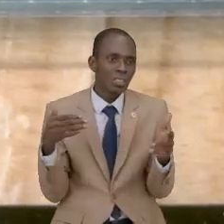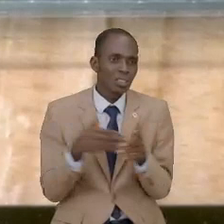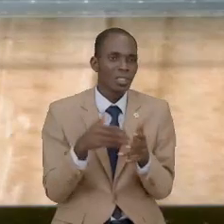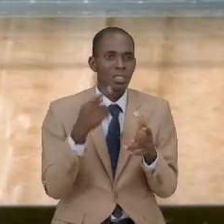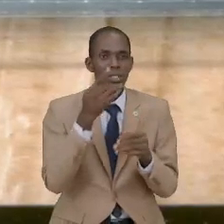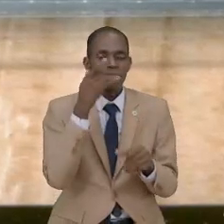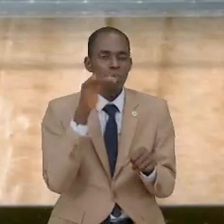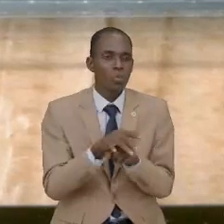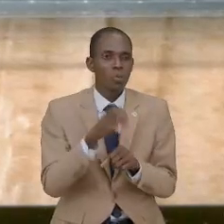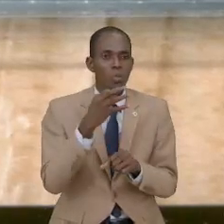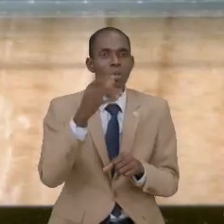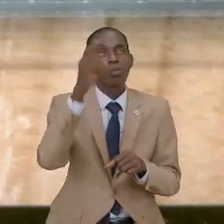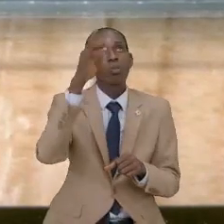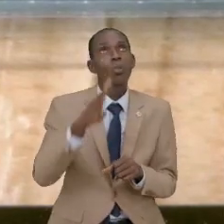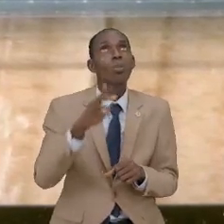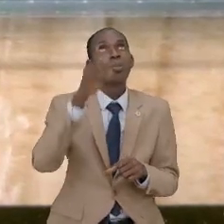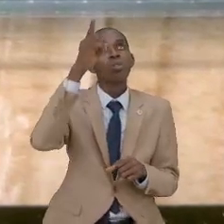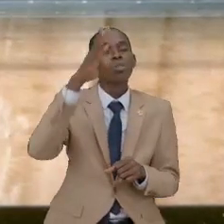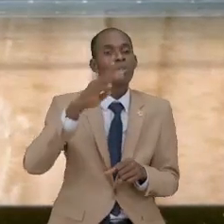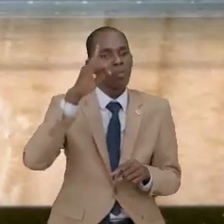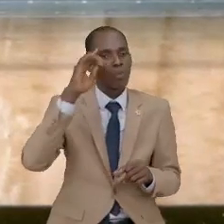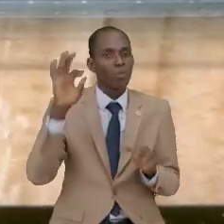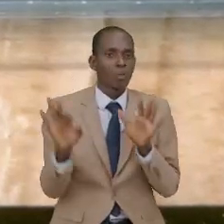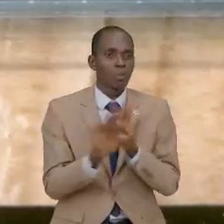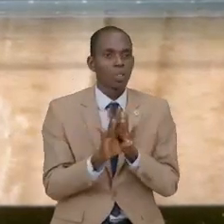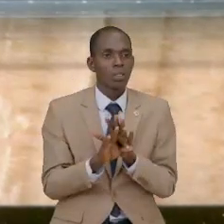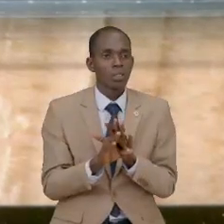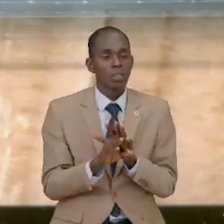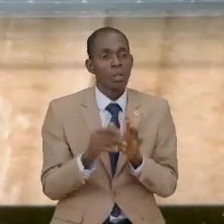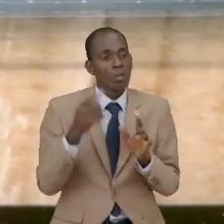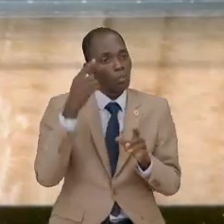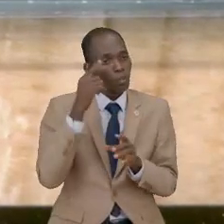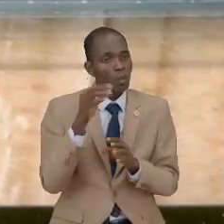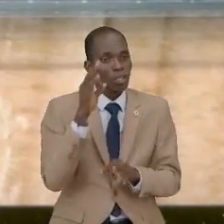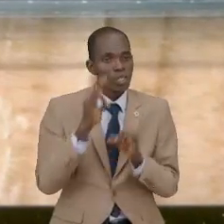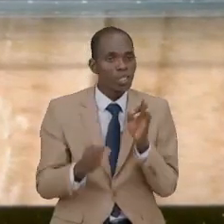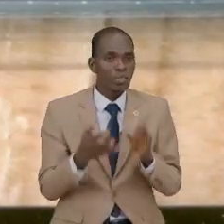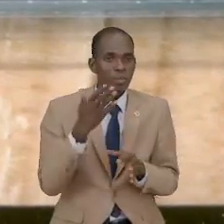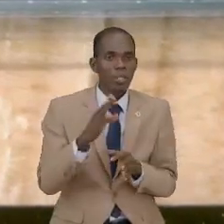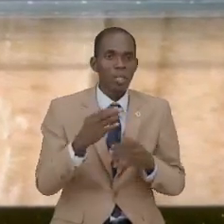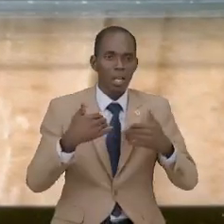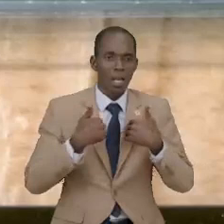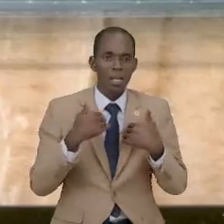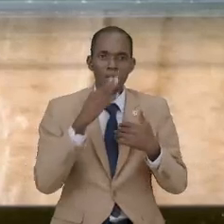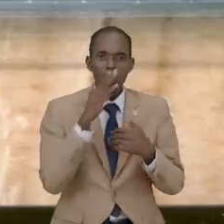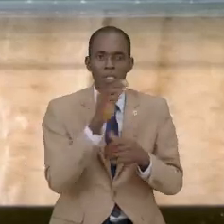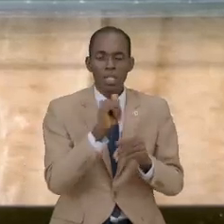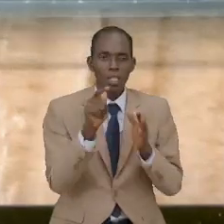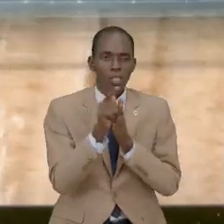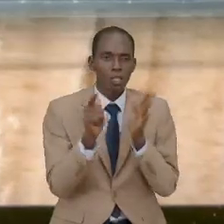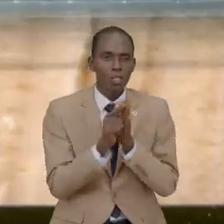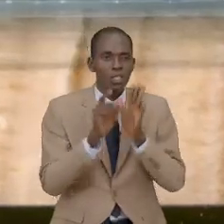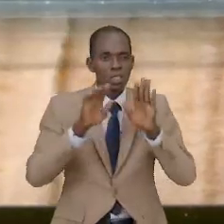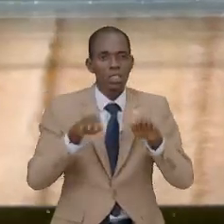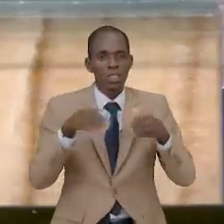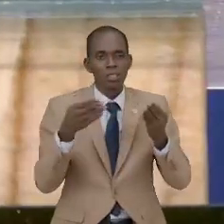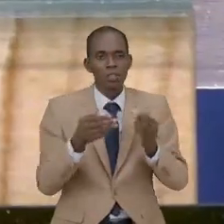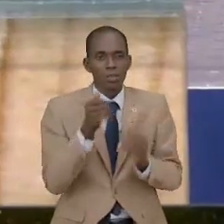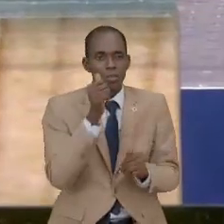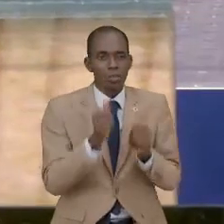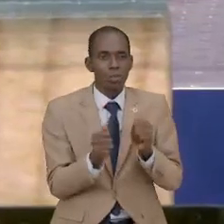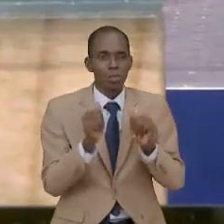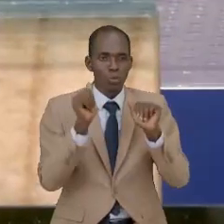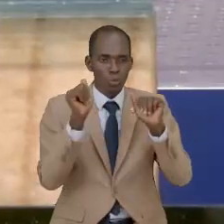God? God forbid. For if there had been a law given which